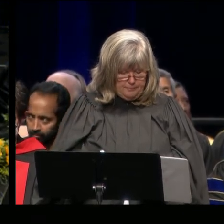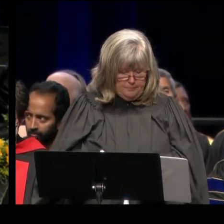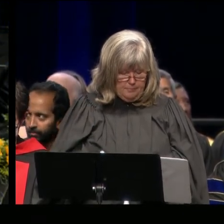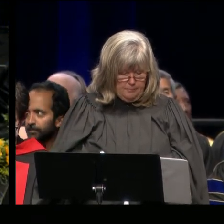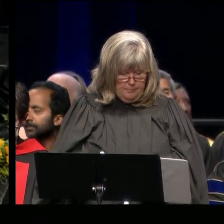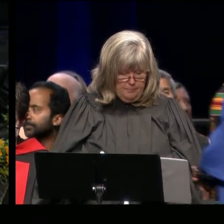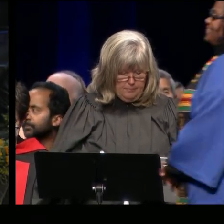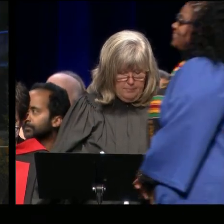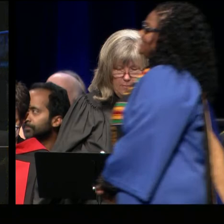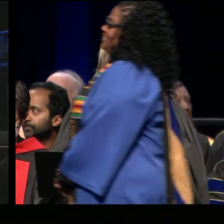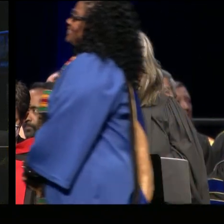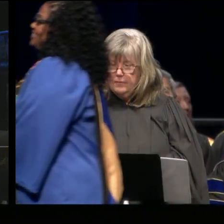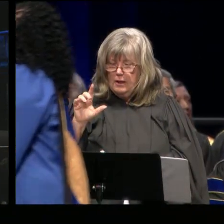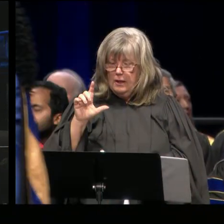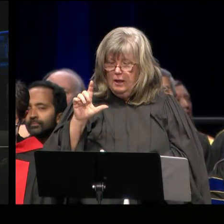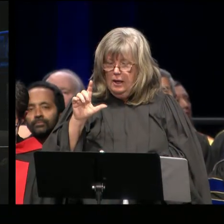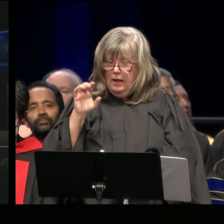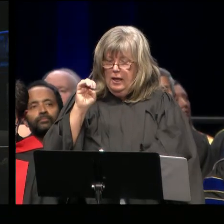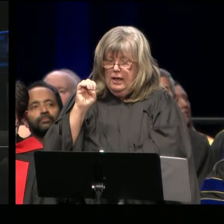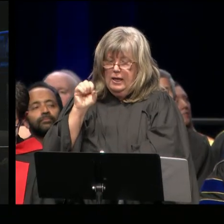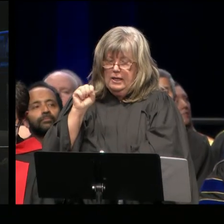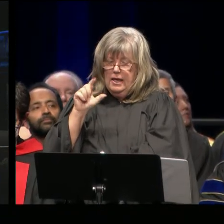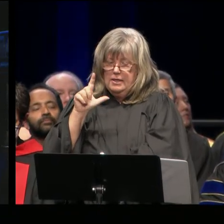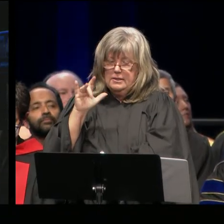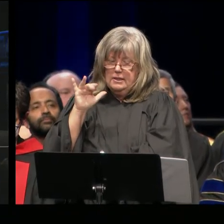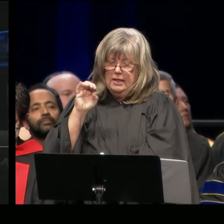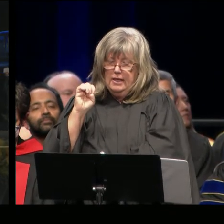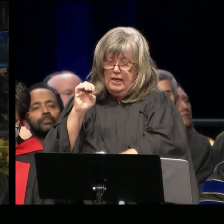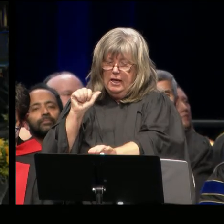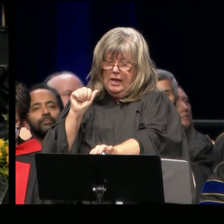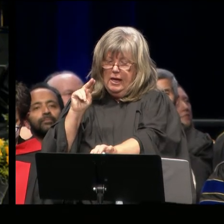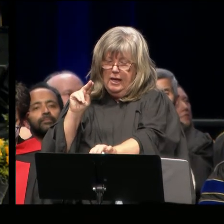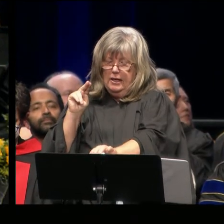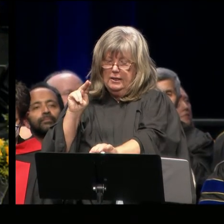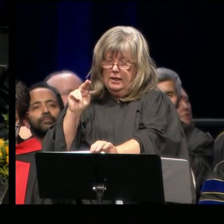Leslie Ann Valley, with distinction.